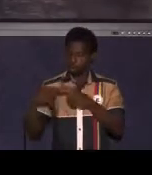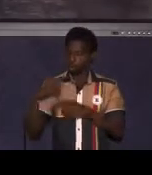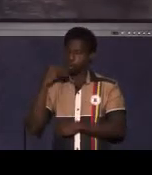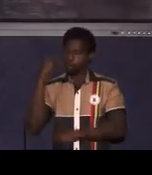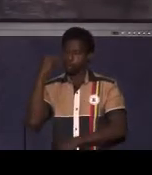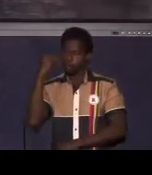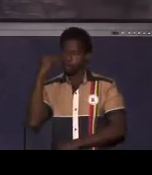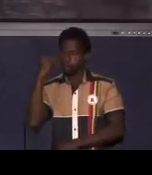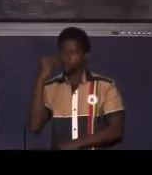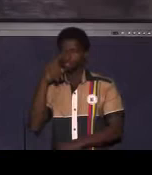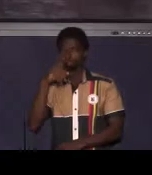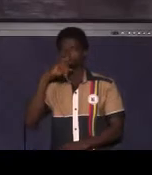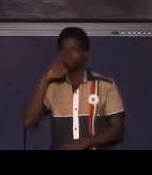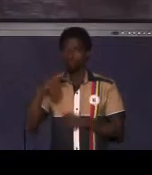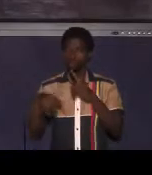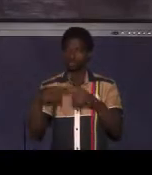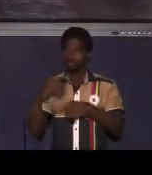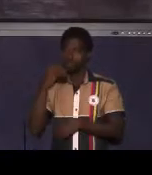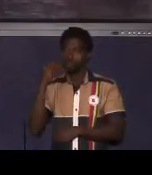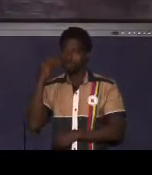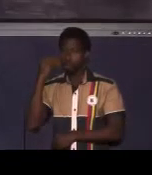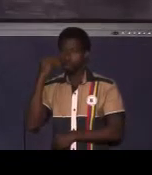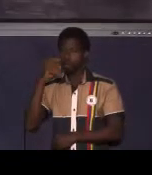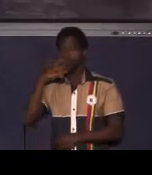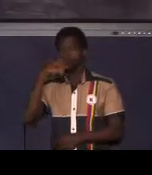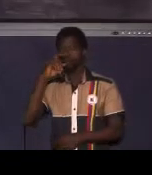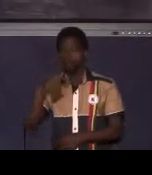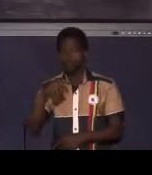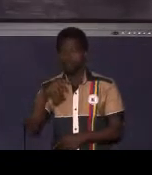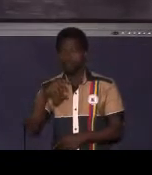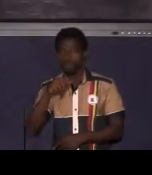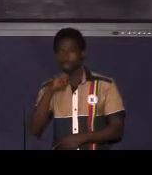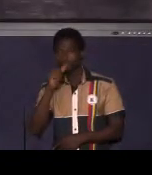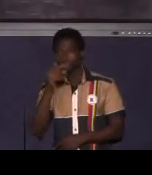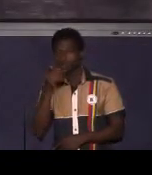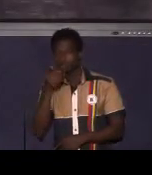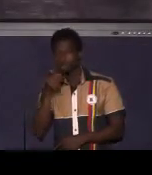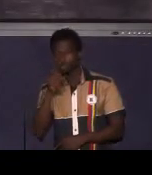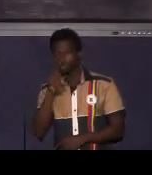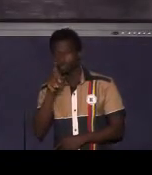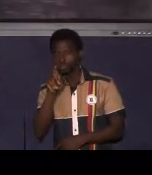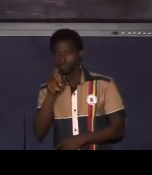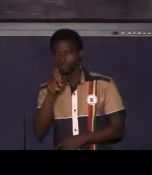You must go home. You must go home. Mustn't you?